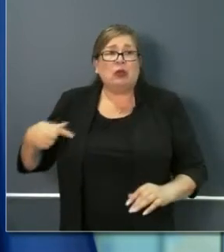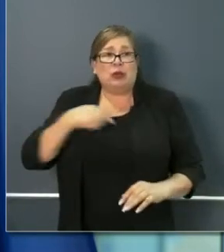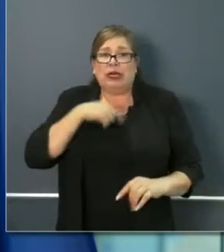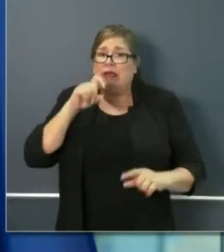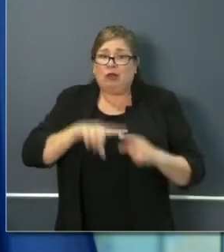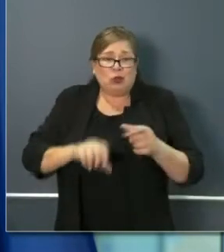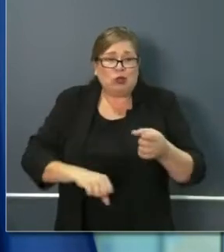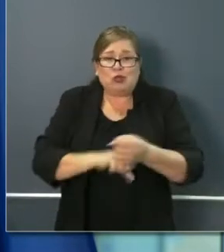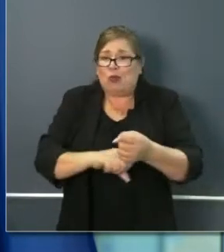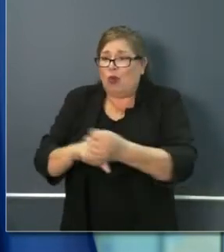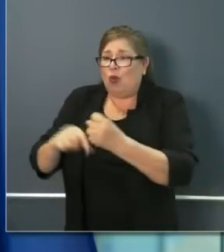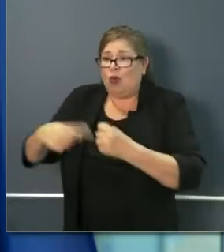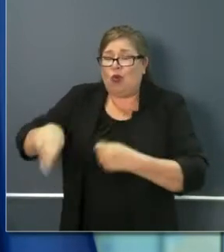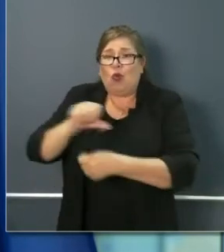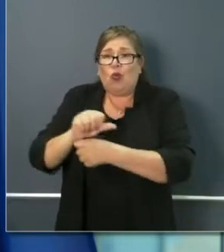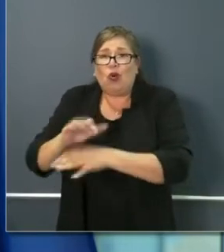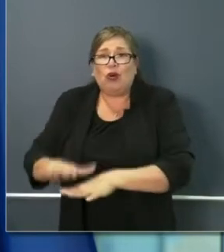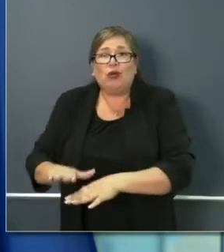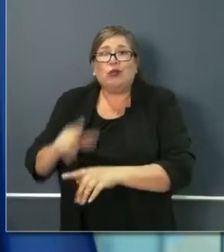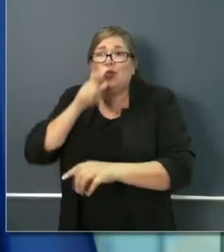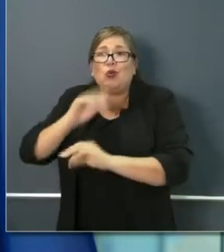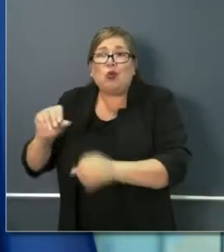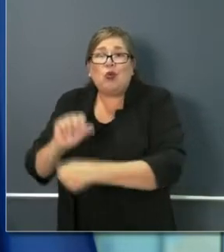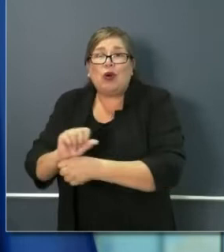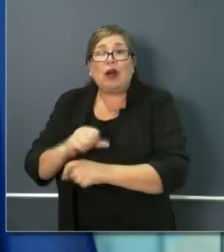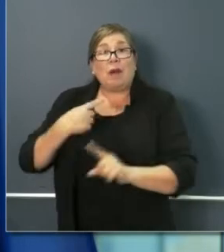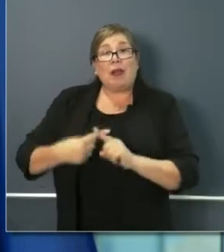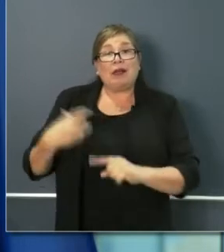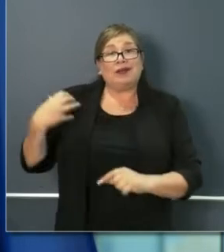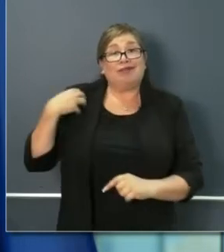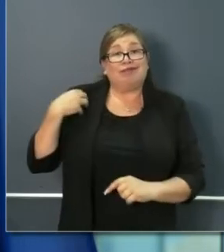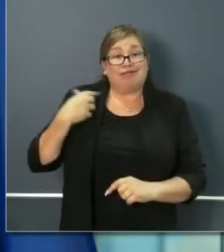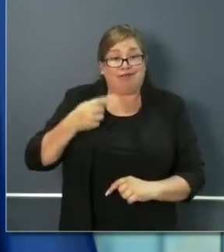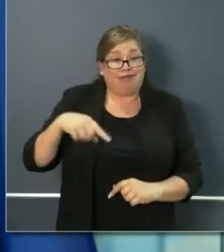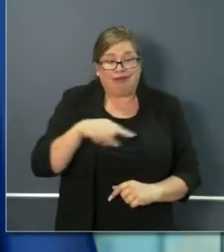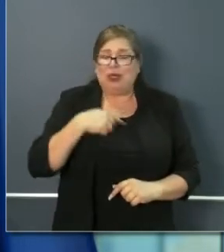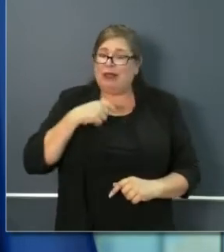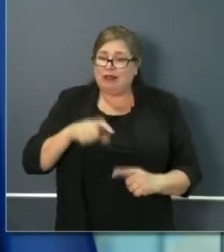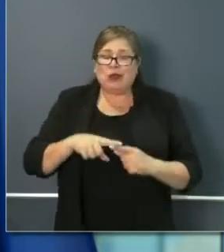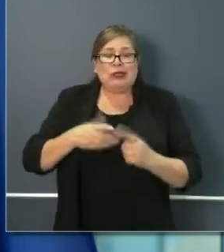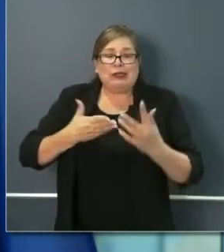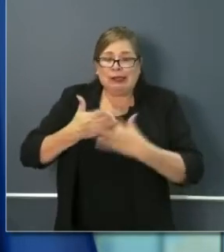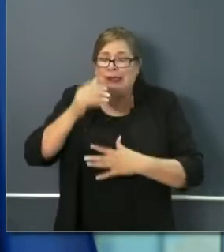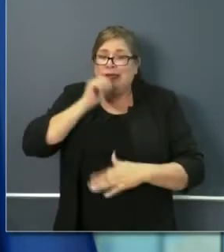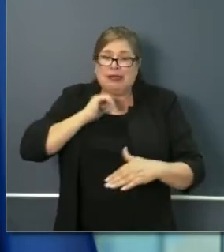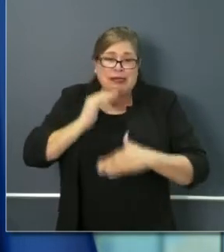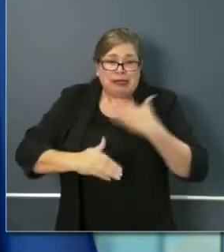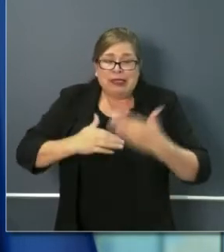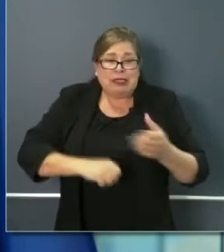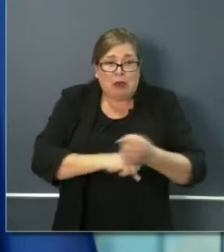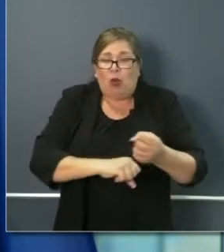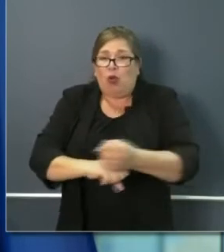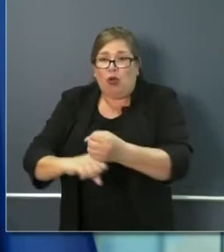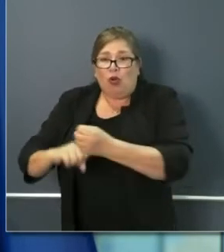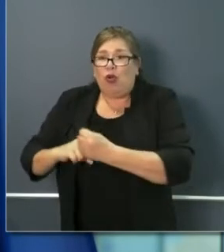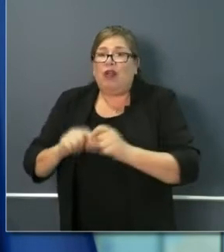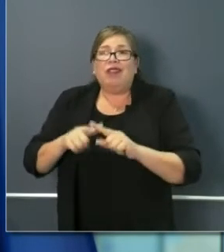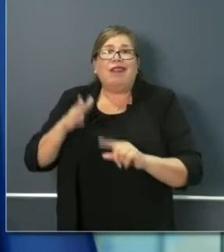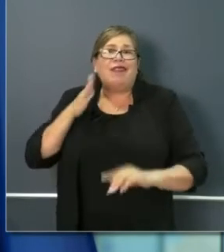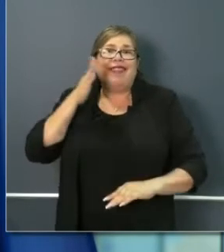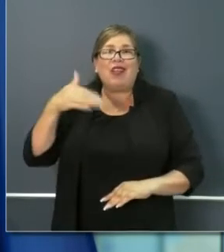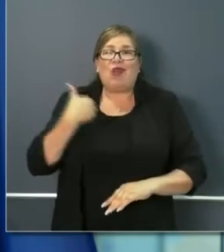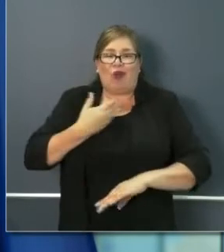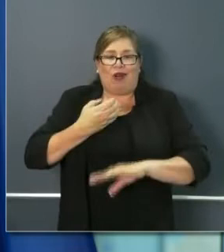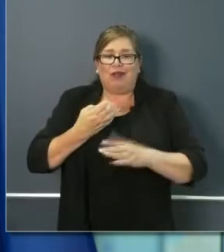employers and process this moment, get through it, and then get this economy back and growing as it